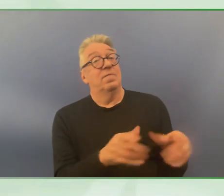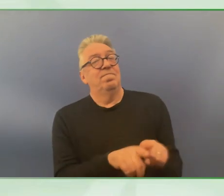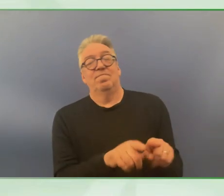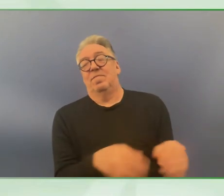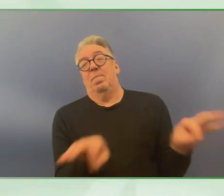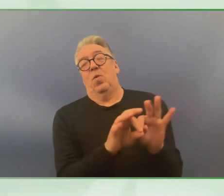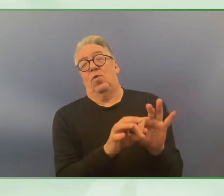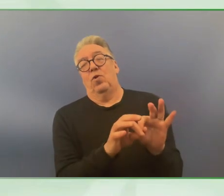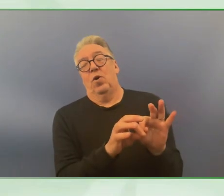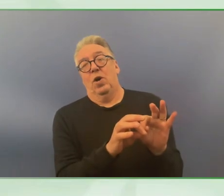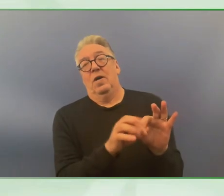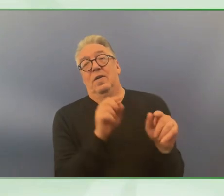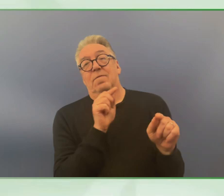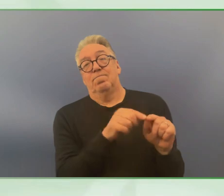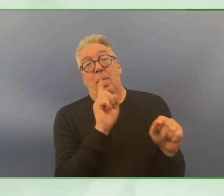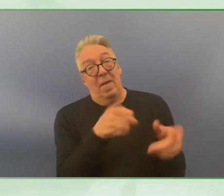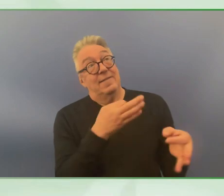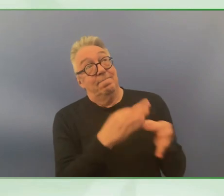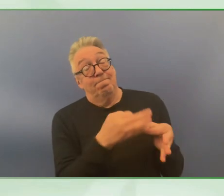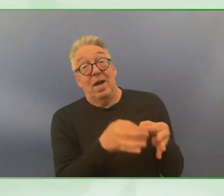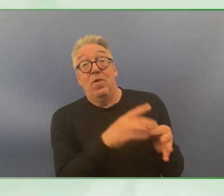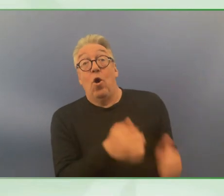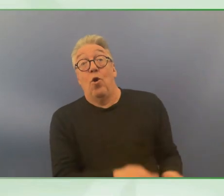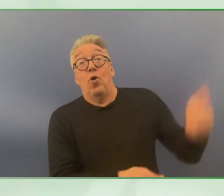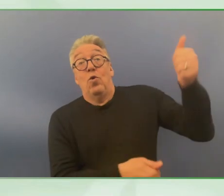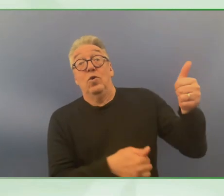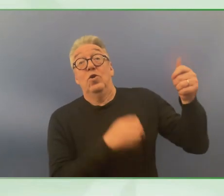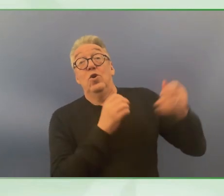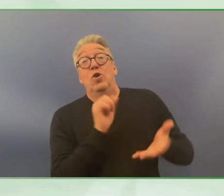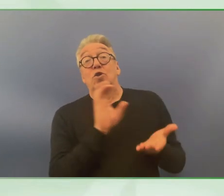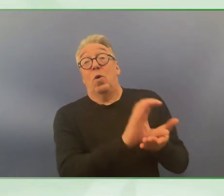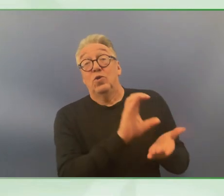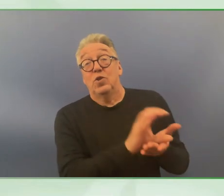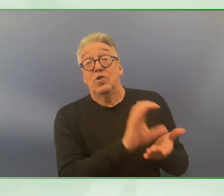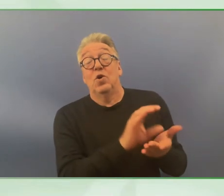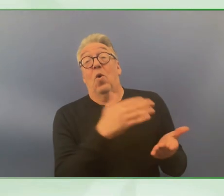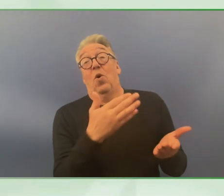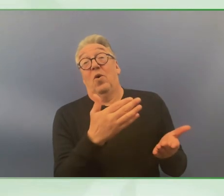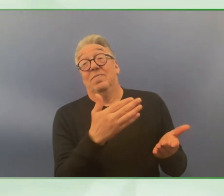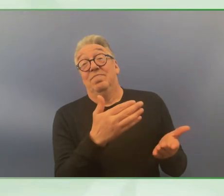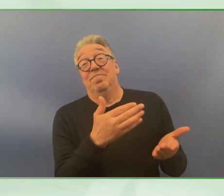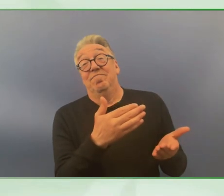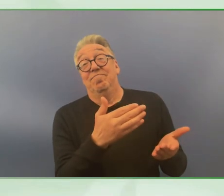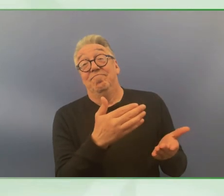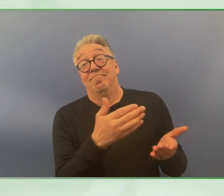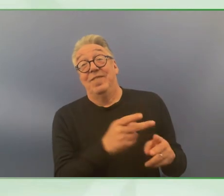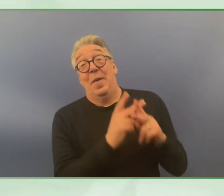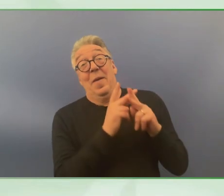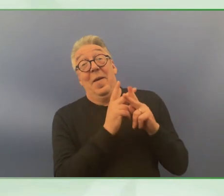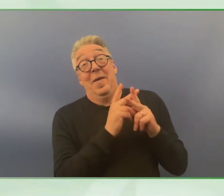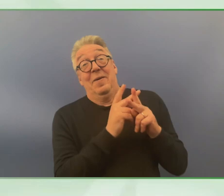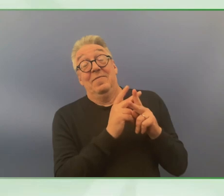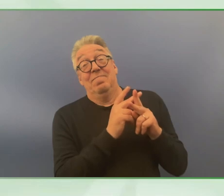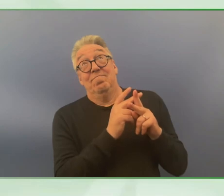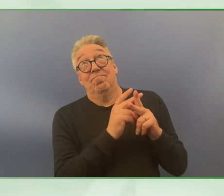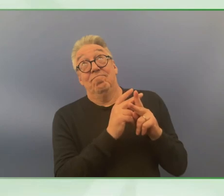senior sponsors or keeping them accountable on their promises, right? We have been